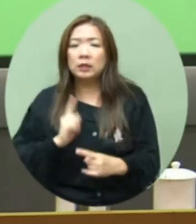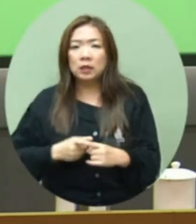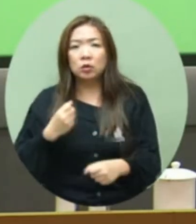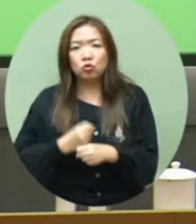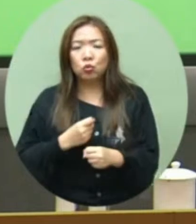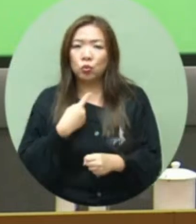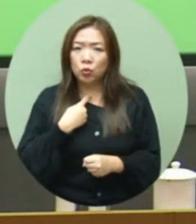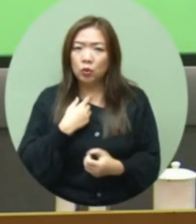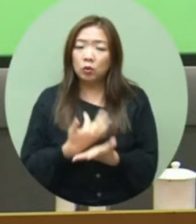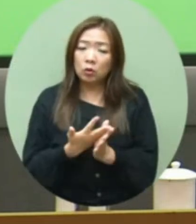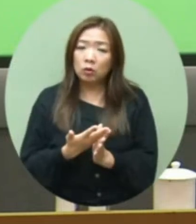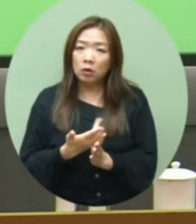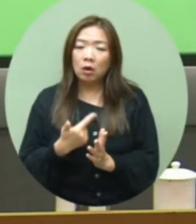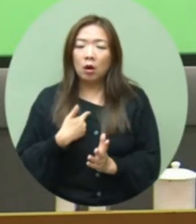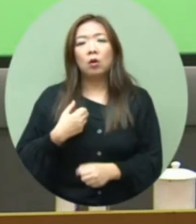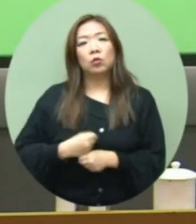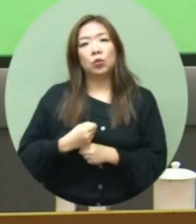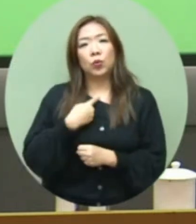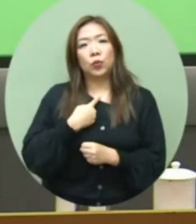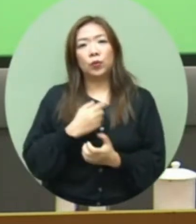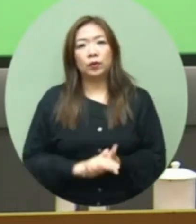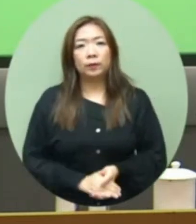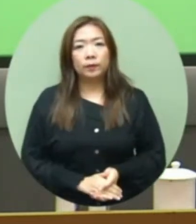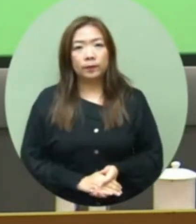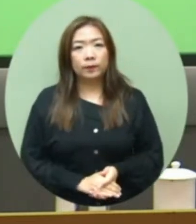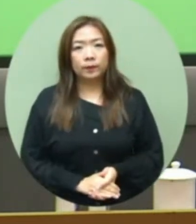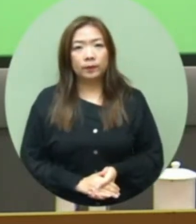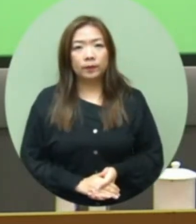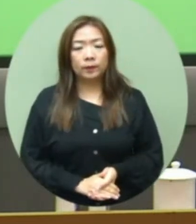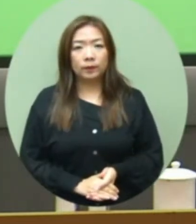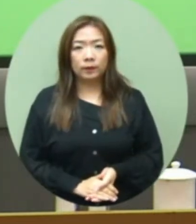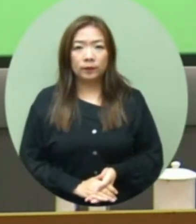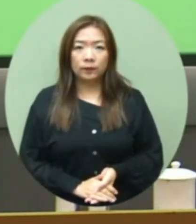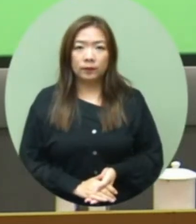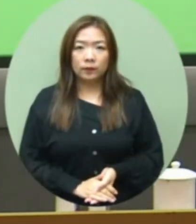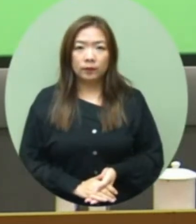We make decisions, we accord priorities, and we